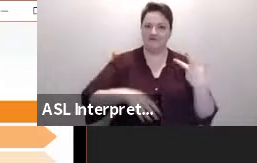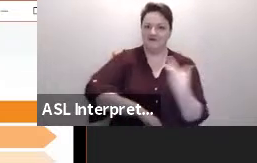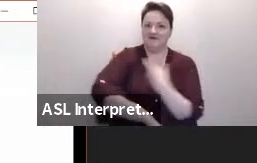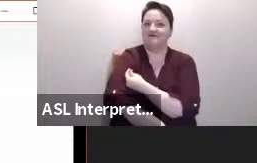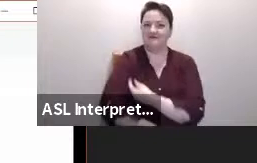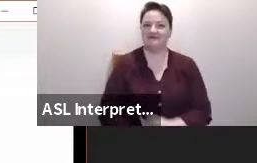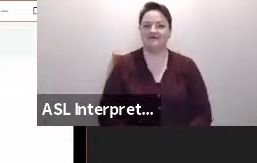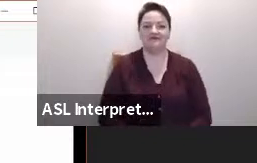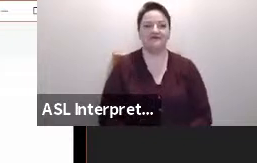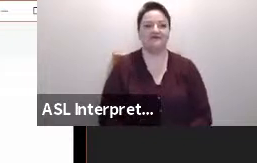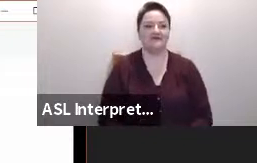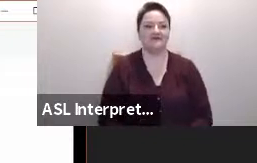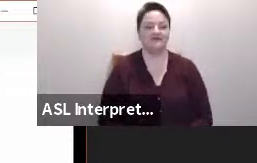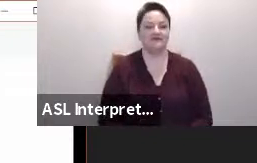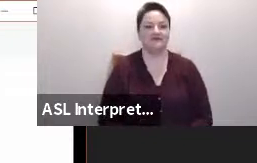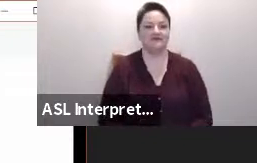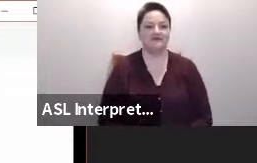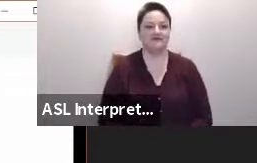slide, please.